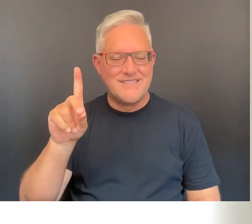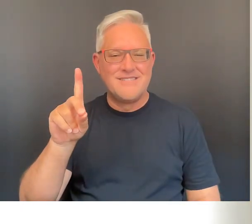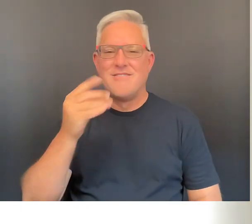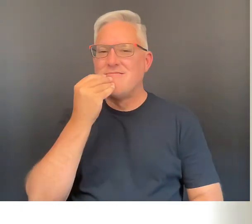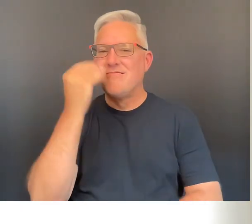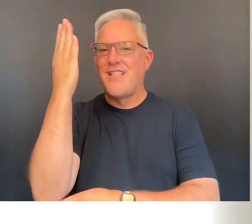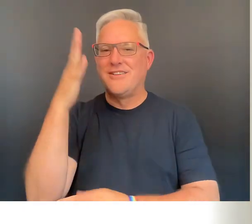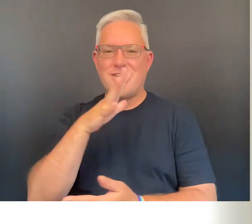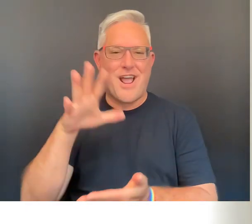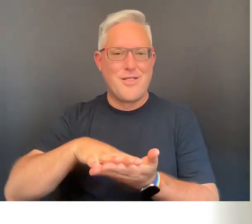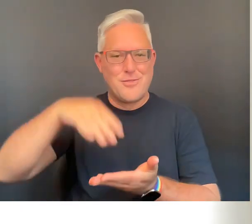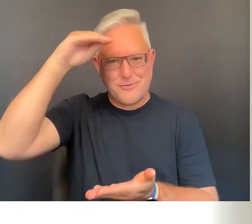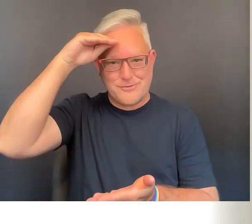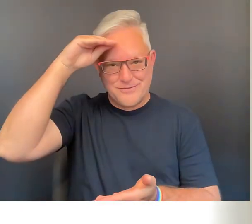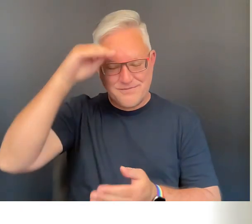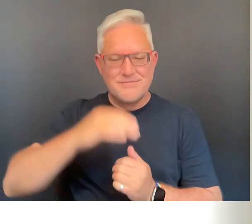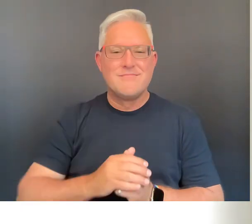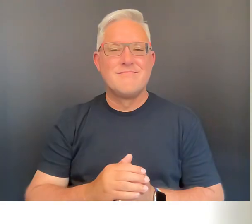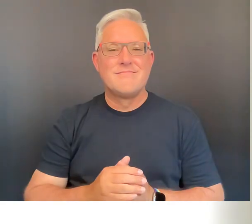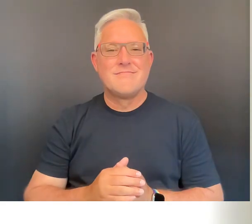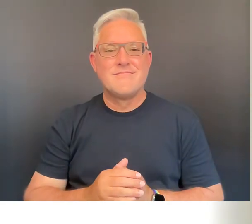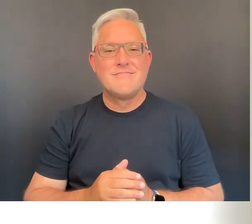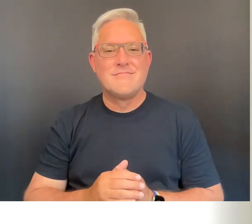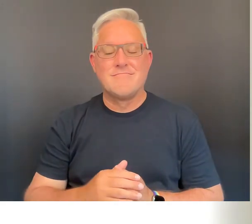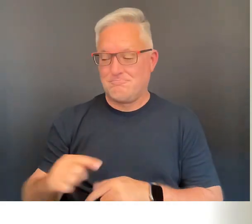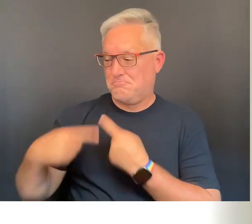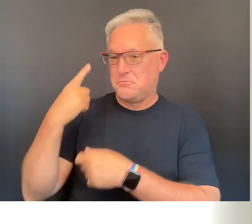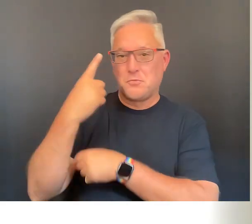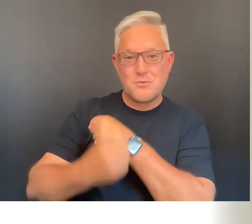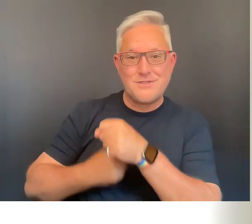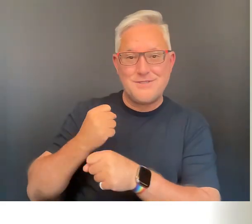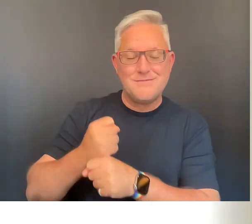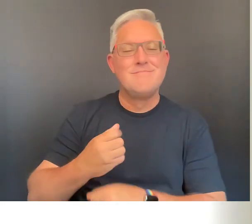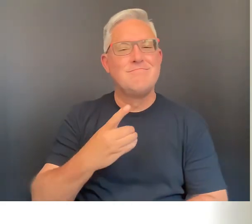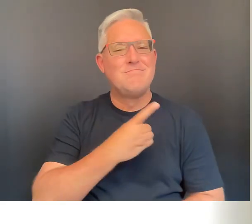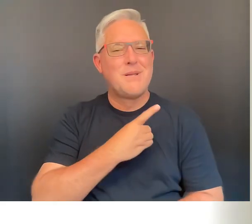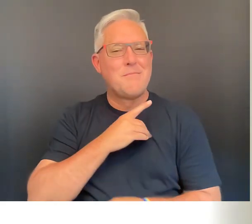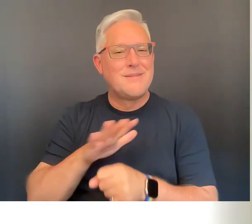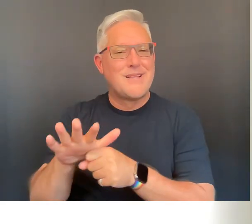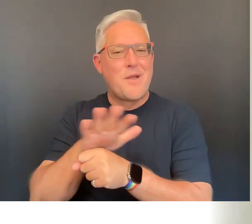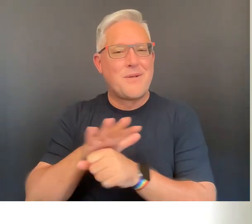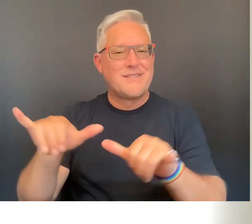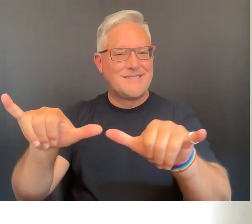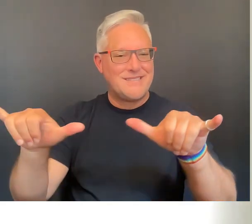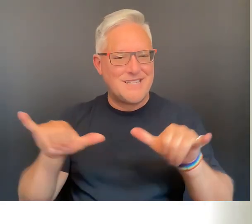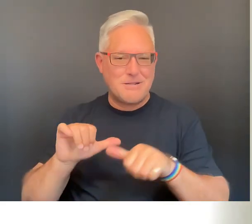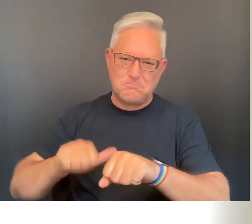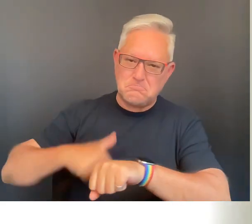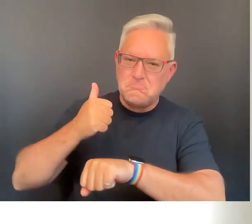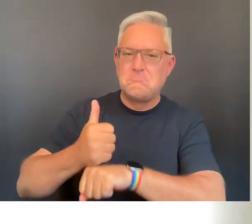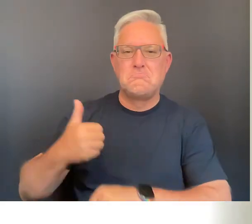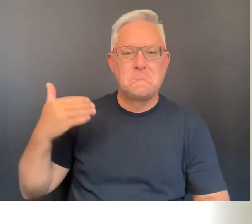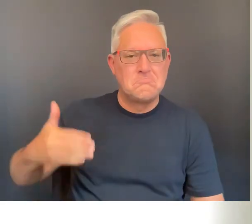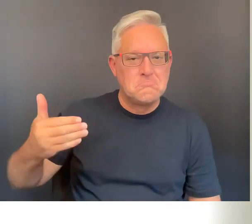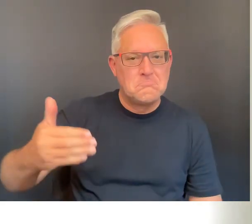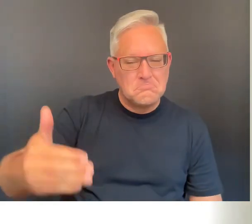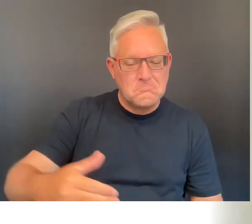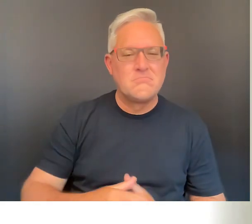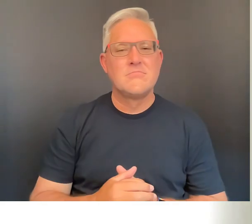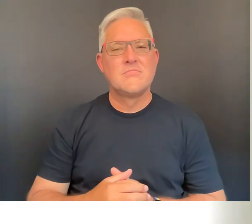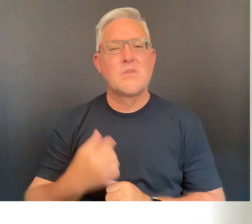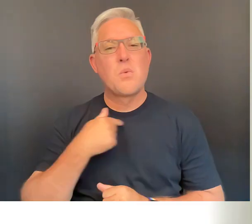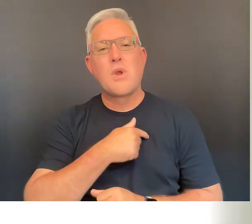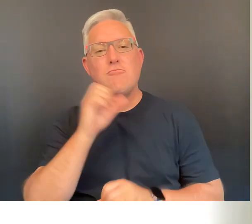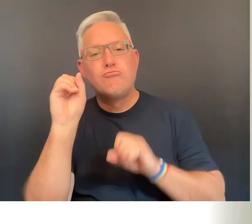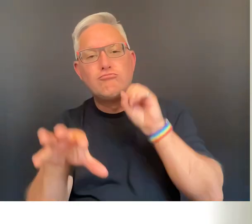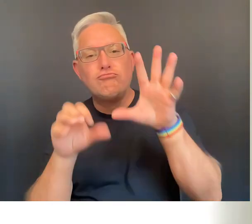Learn. The Minneapolis Synod started these up over this last year. We are encouraging